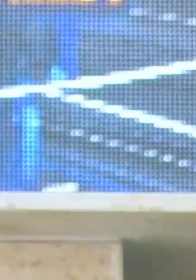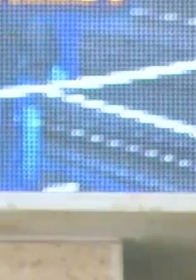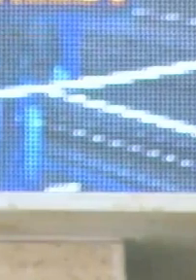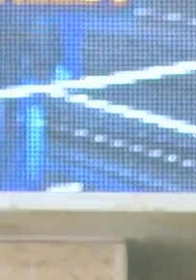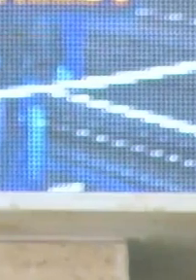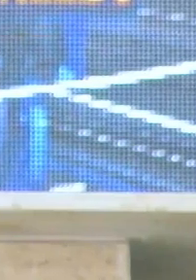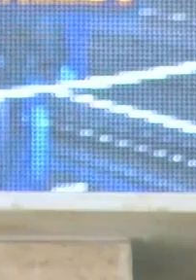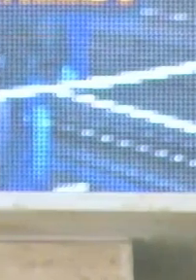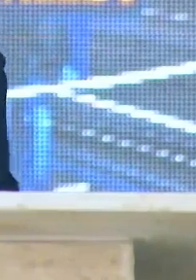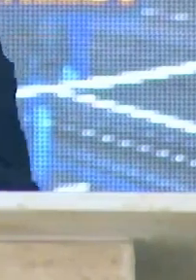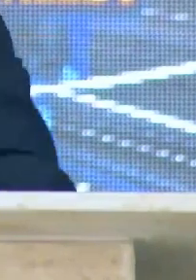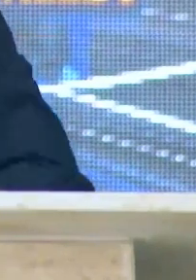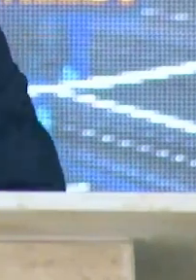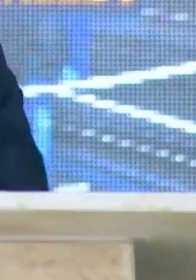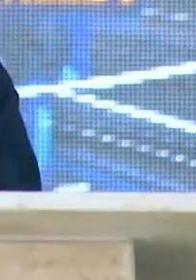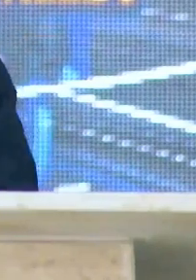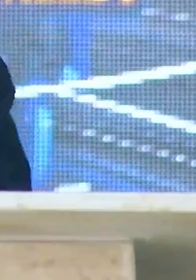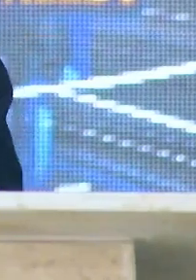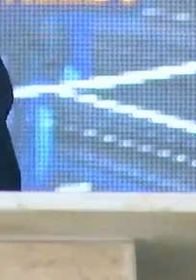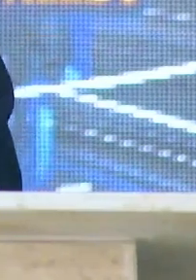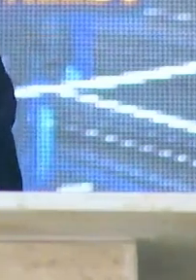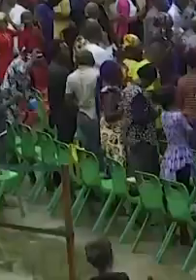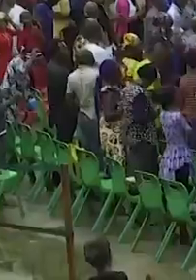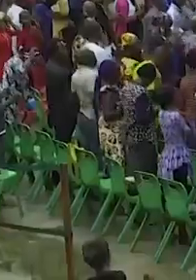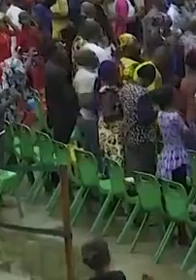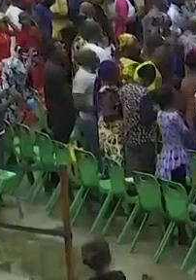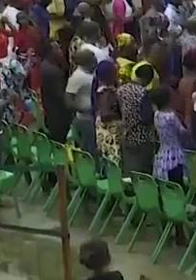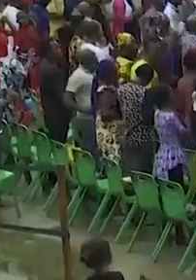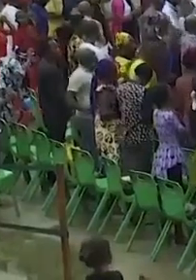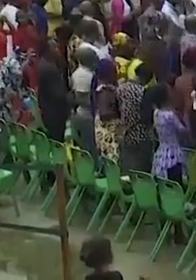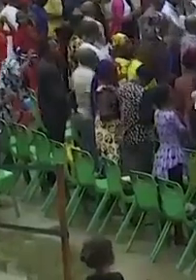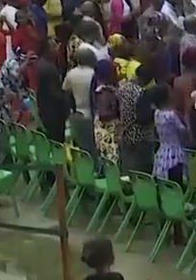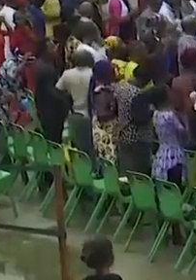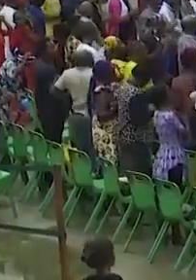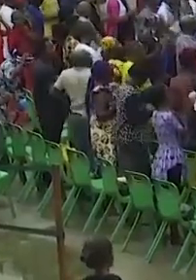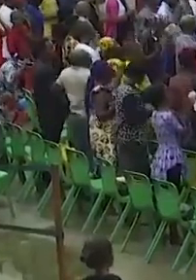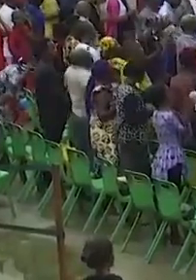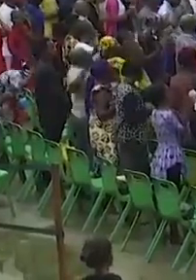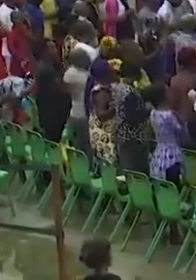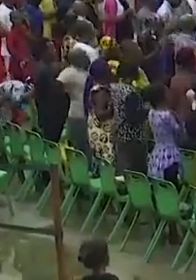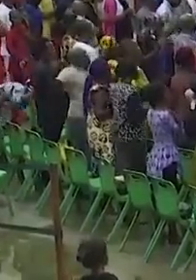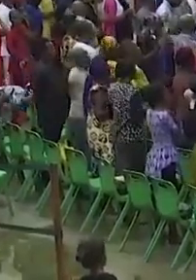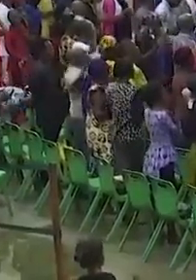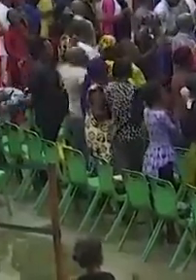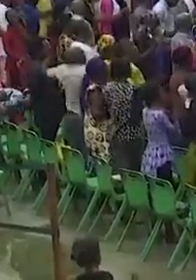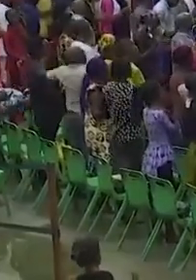healing, signs, wonders, right there now. Amen.